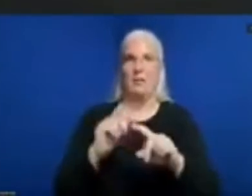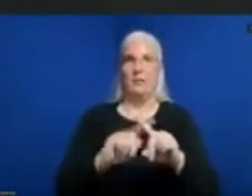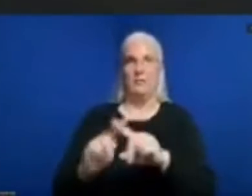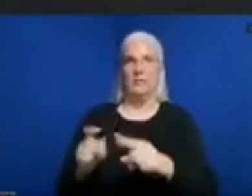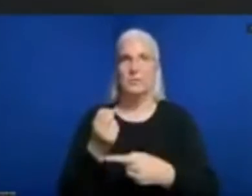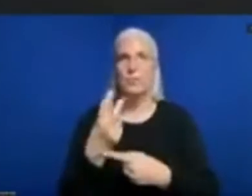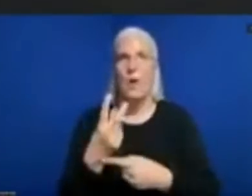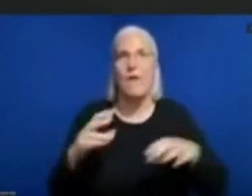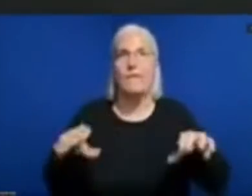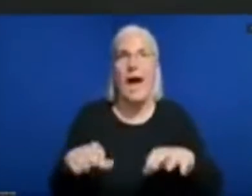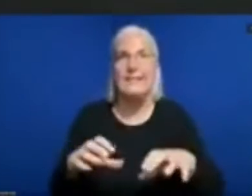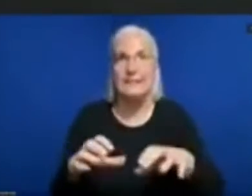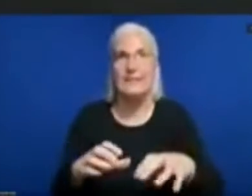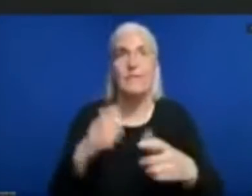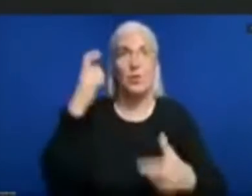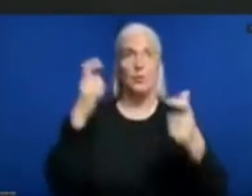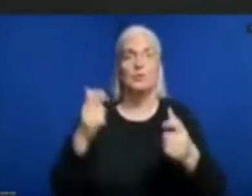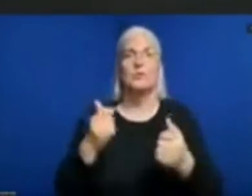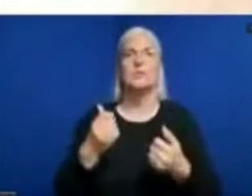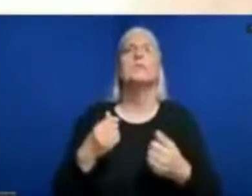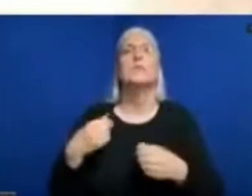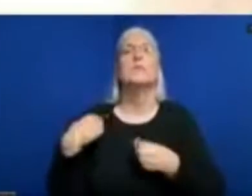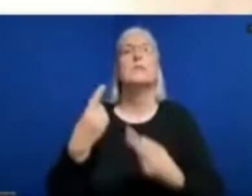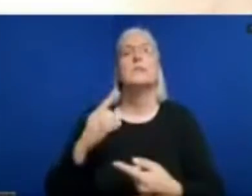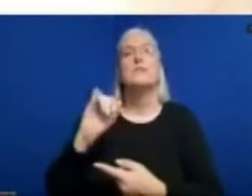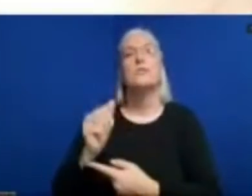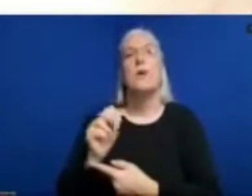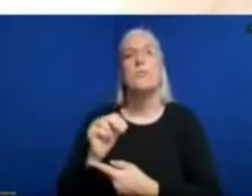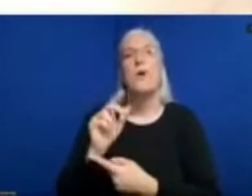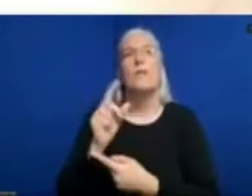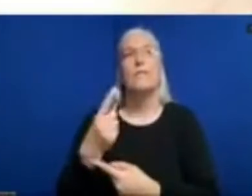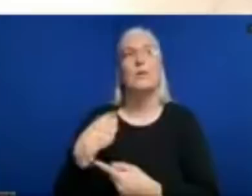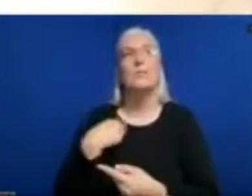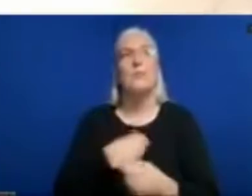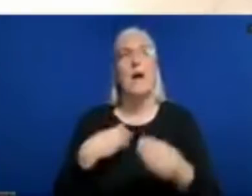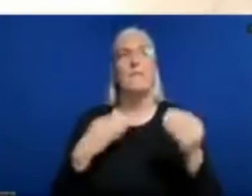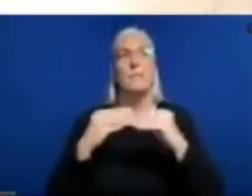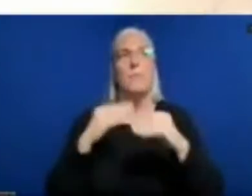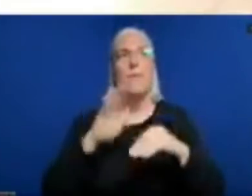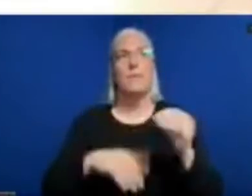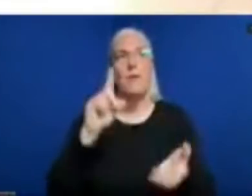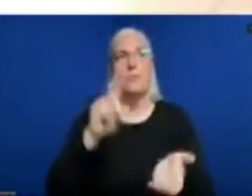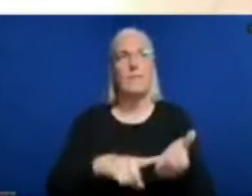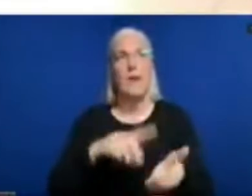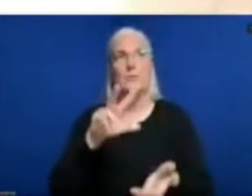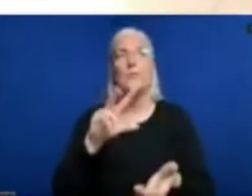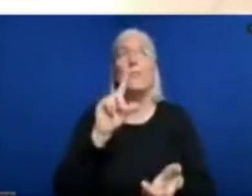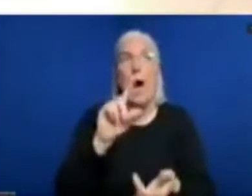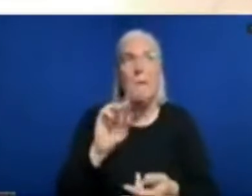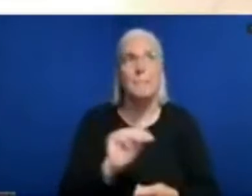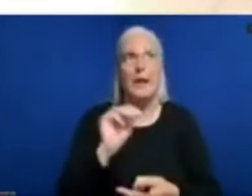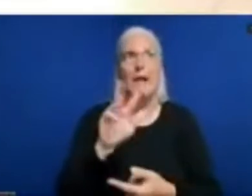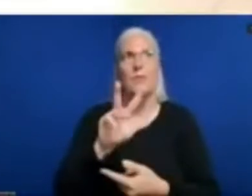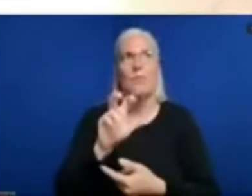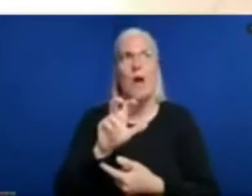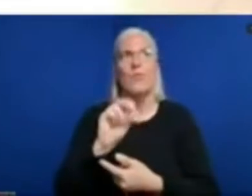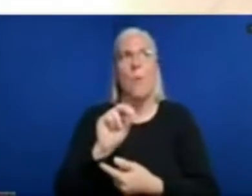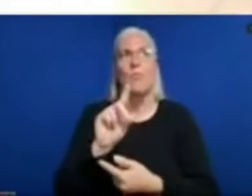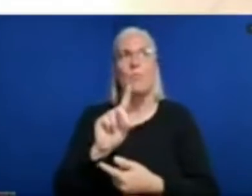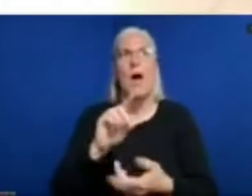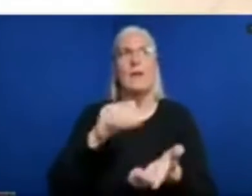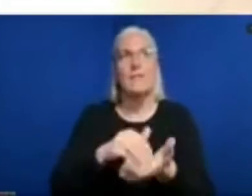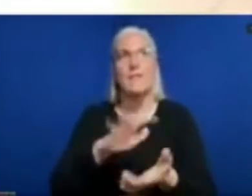1.3 million acres have burned this year. That's an increase of 441,000 acres versus the same time frame last